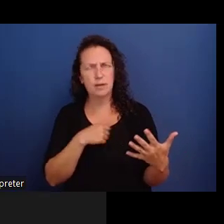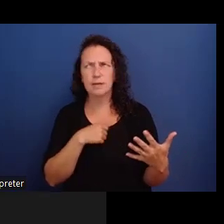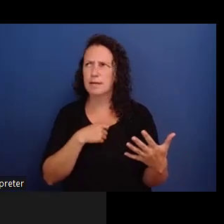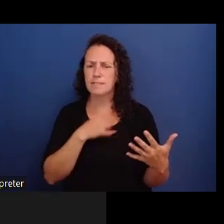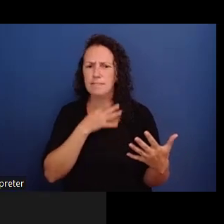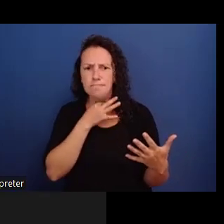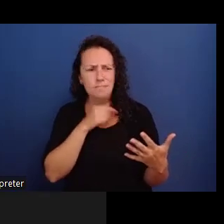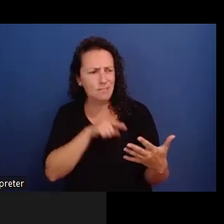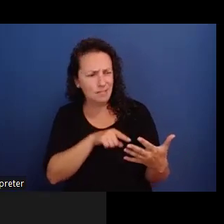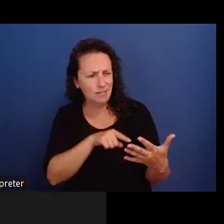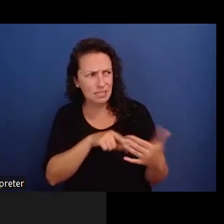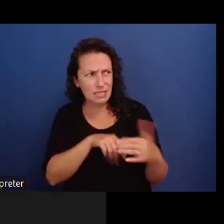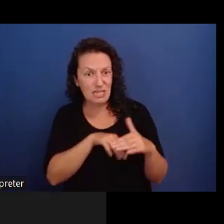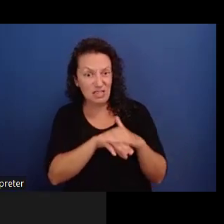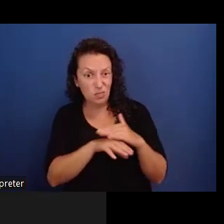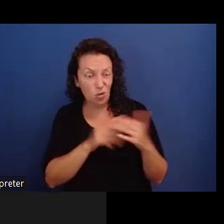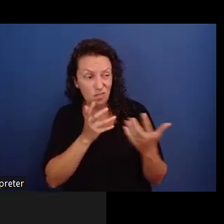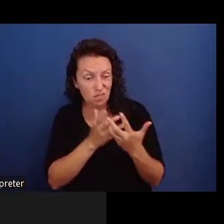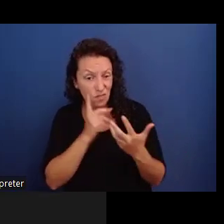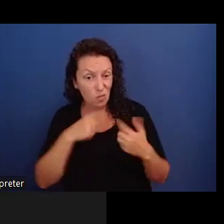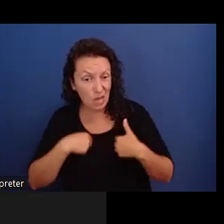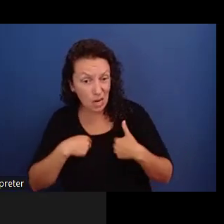this something that's accessible, or